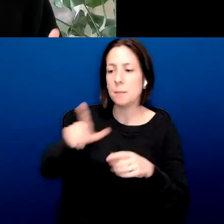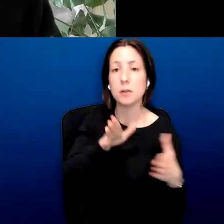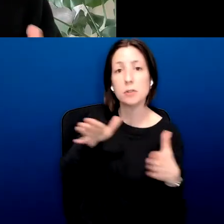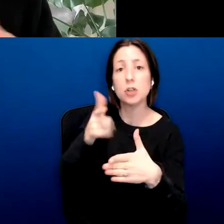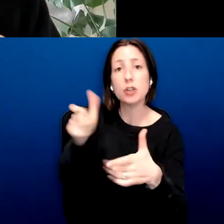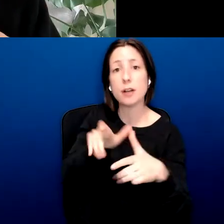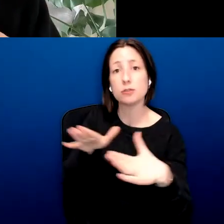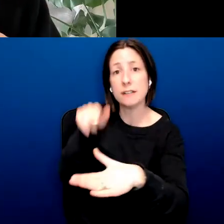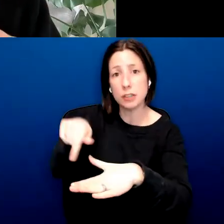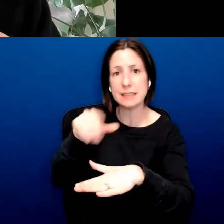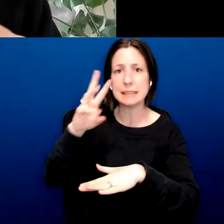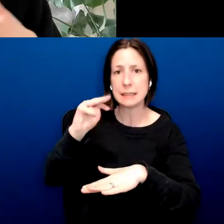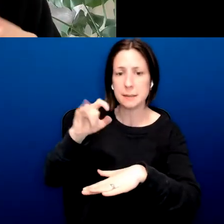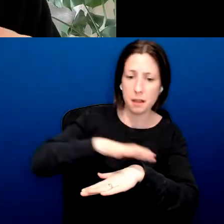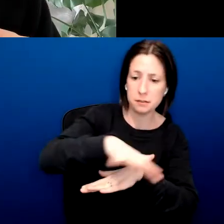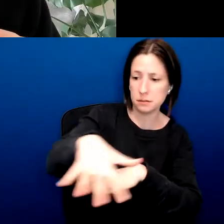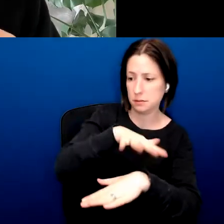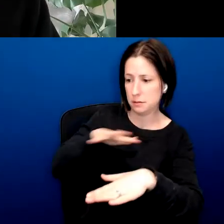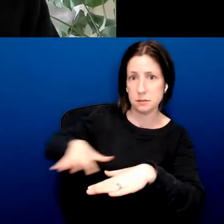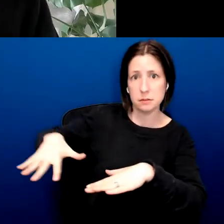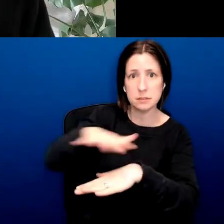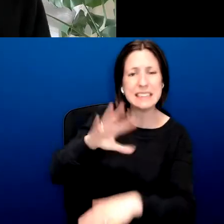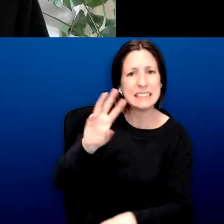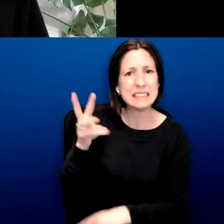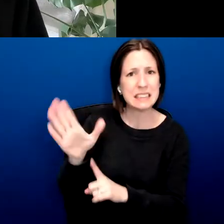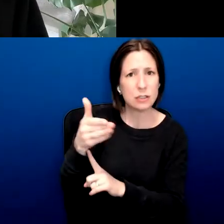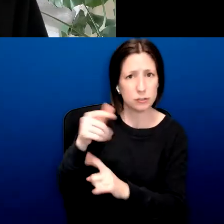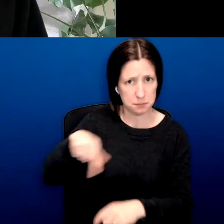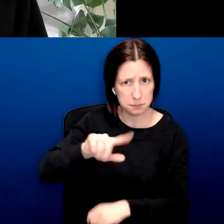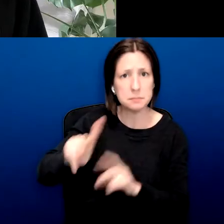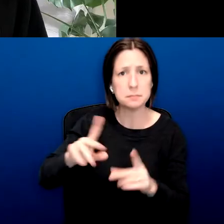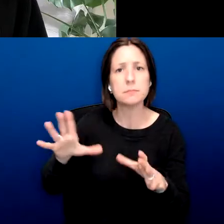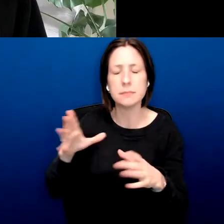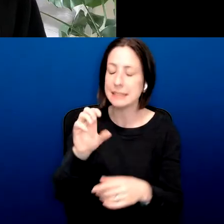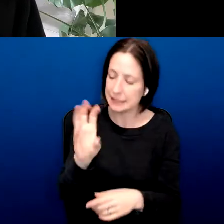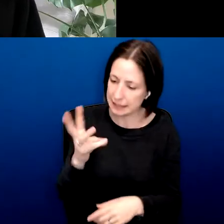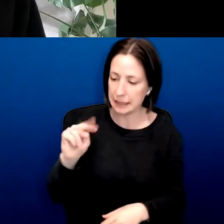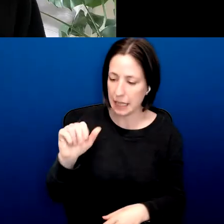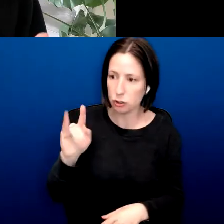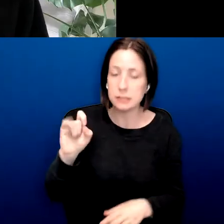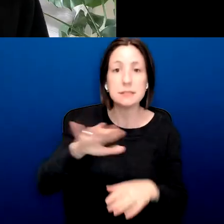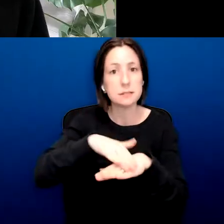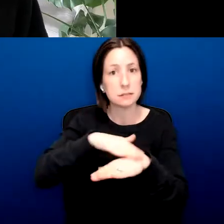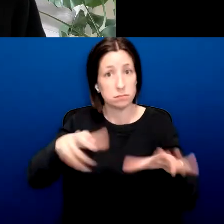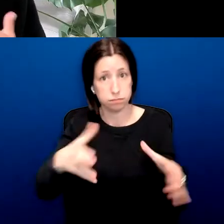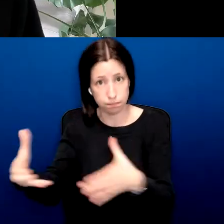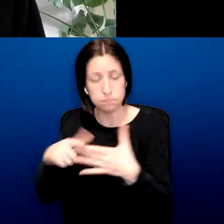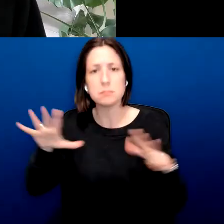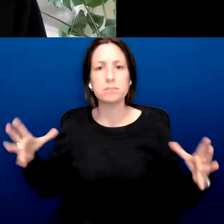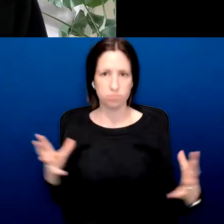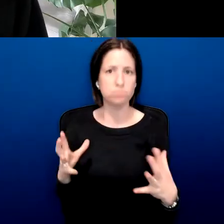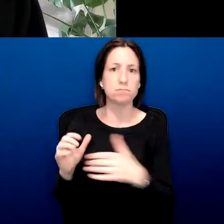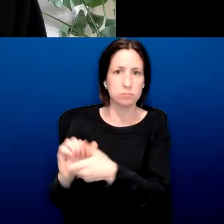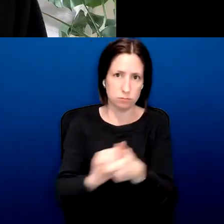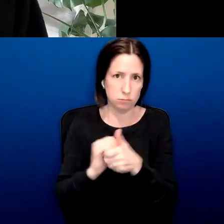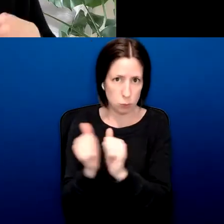sessions, acknowledging territory allows us to recognize the enduring presence and actions of Indigenous communities, peoples, and